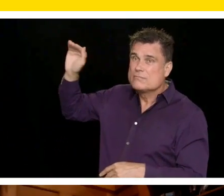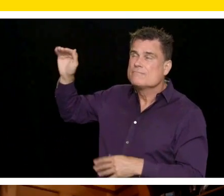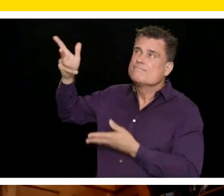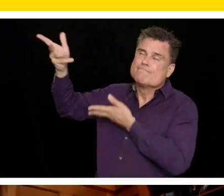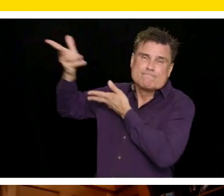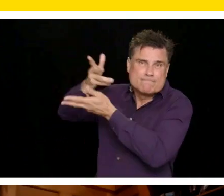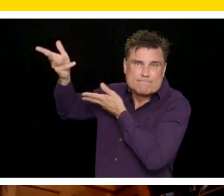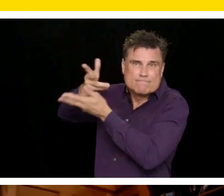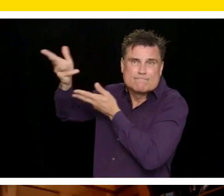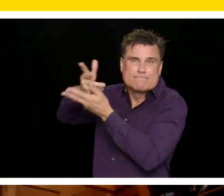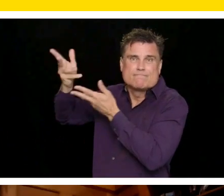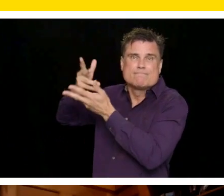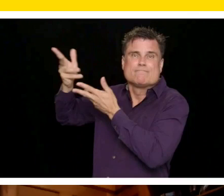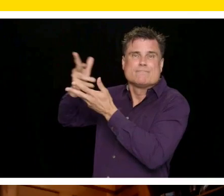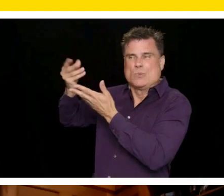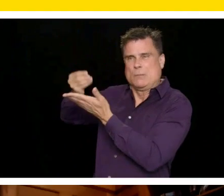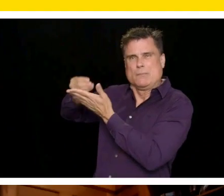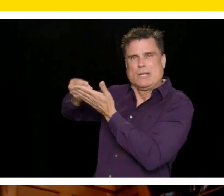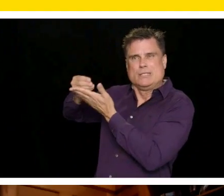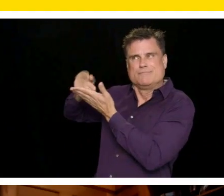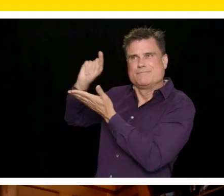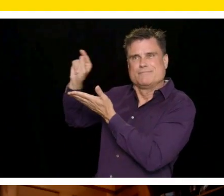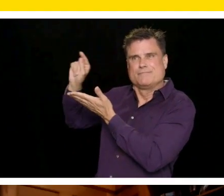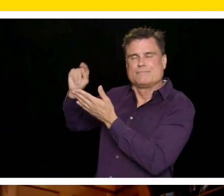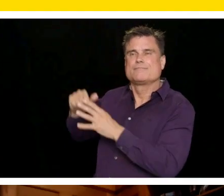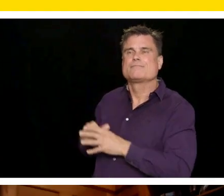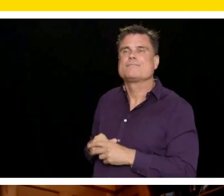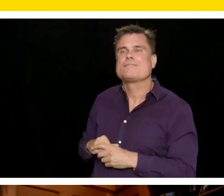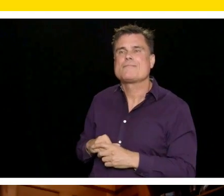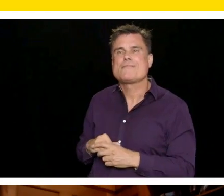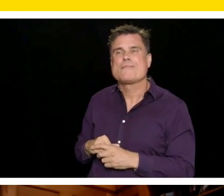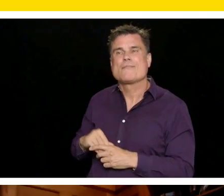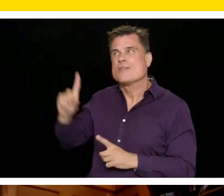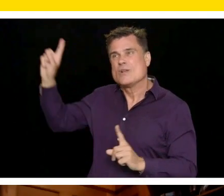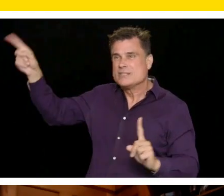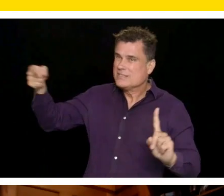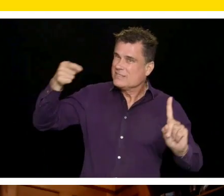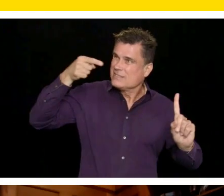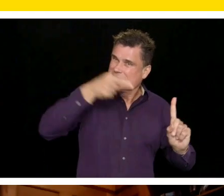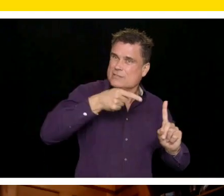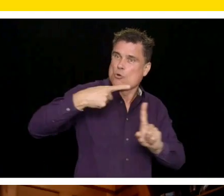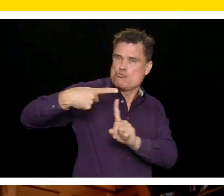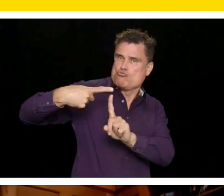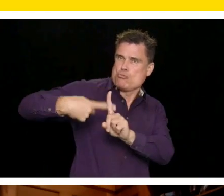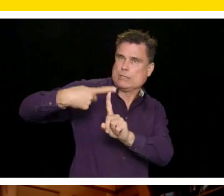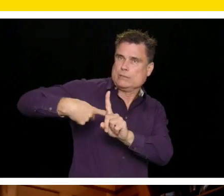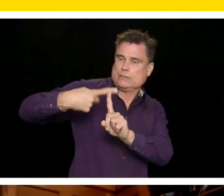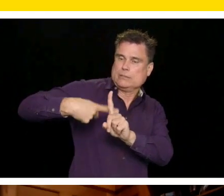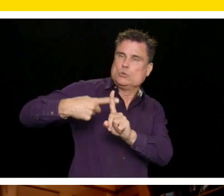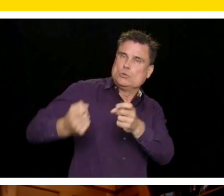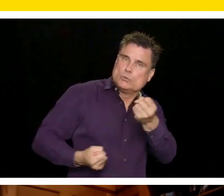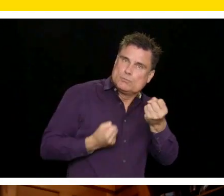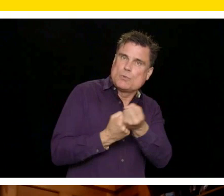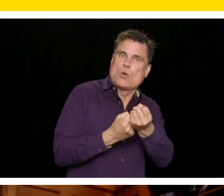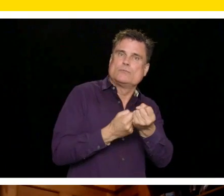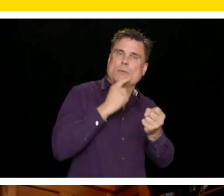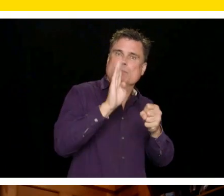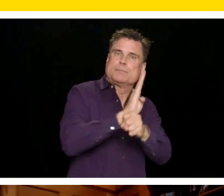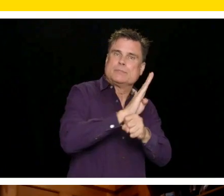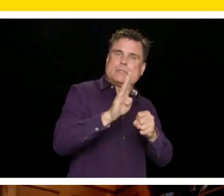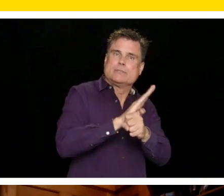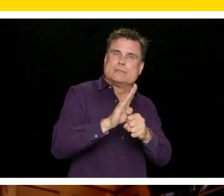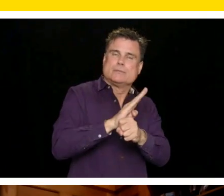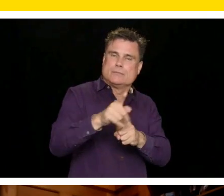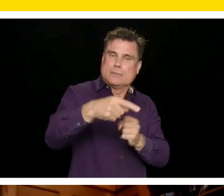a rent relief program for commercial businesses to help them with that cash flow. When we finally got the announcement for